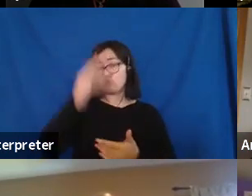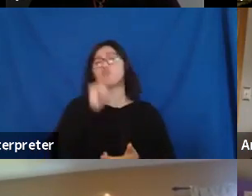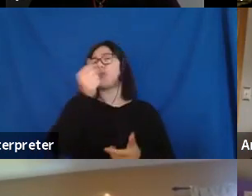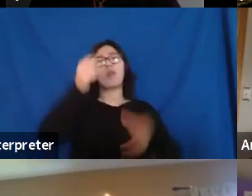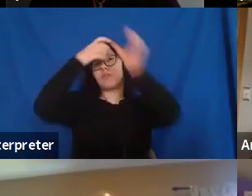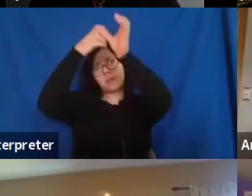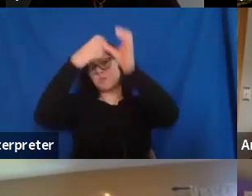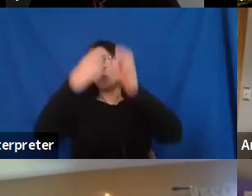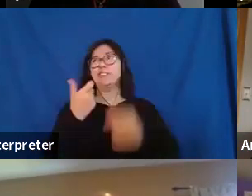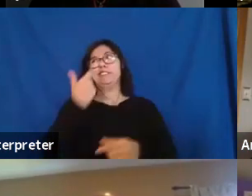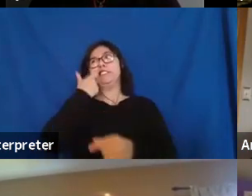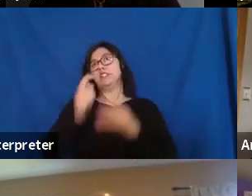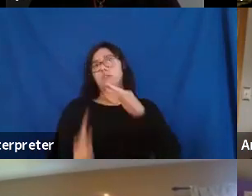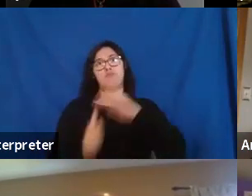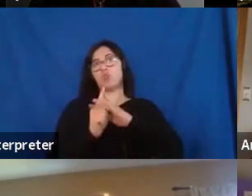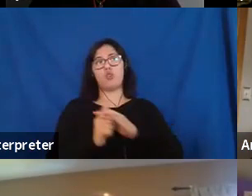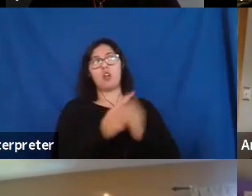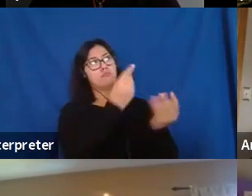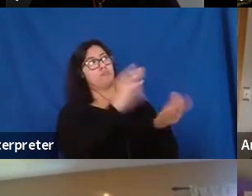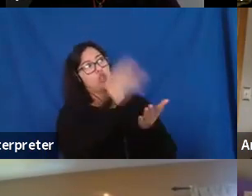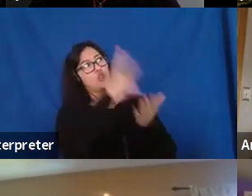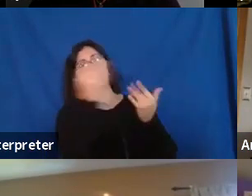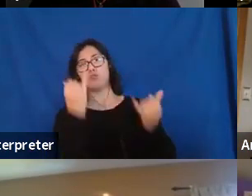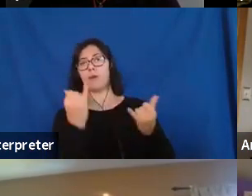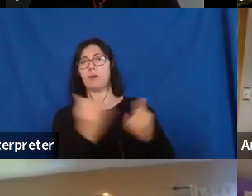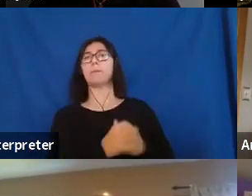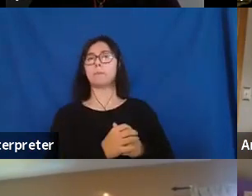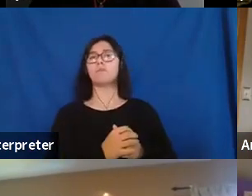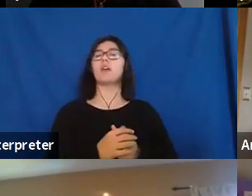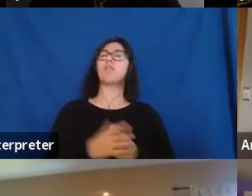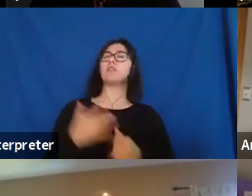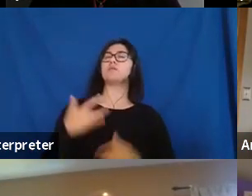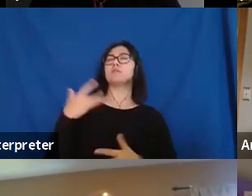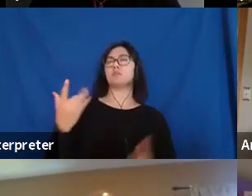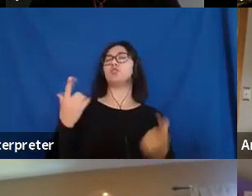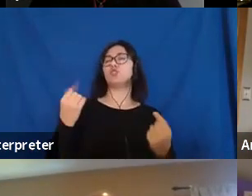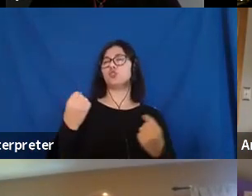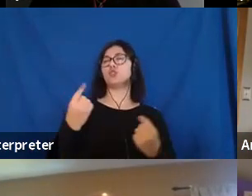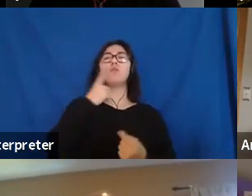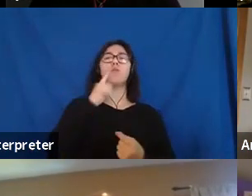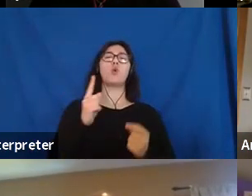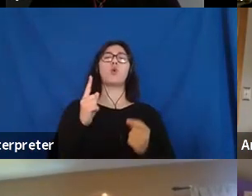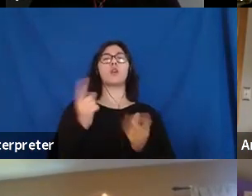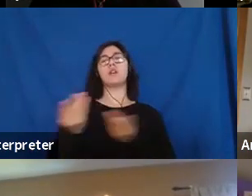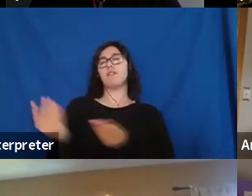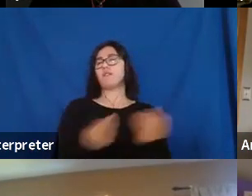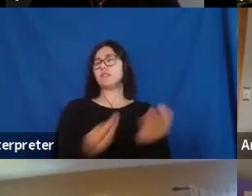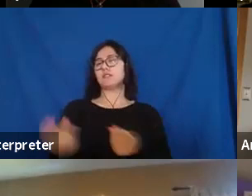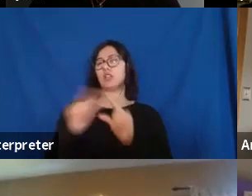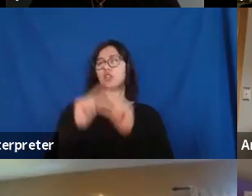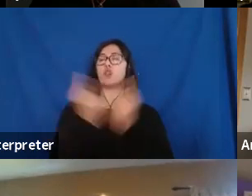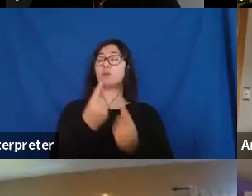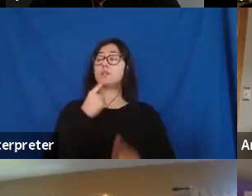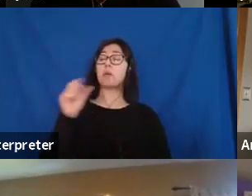just hear guiding information. And that's what we usually do in a facilitating group. We throw it back at the group and say,